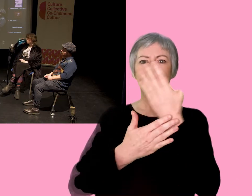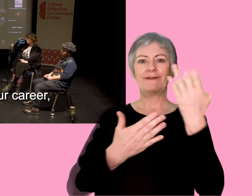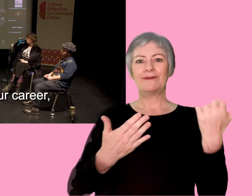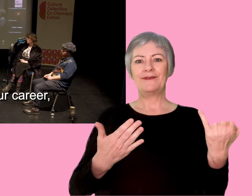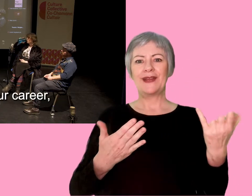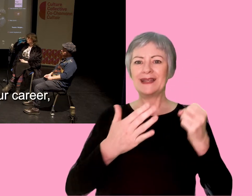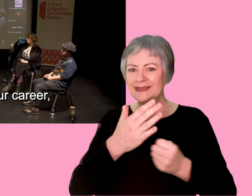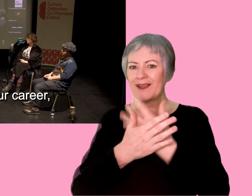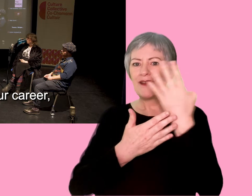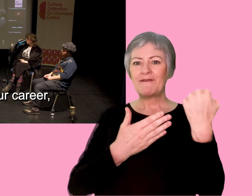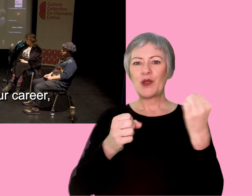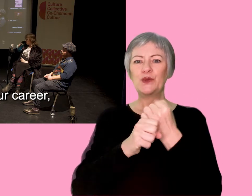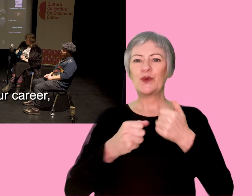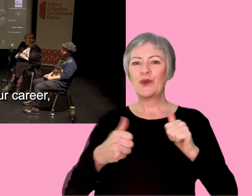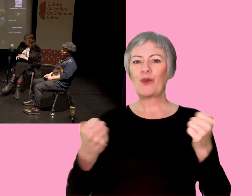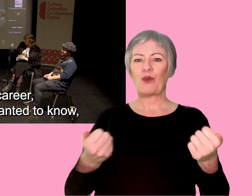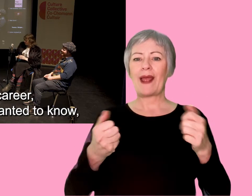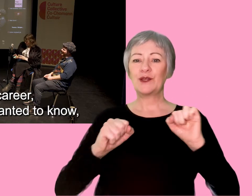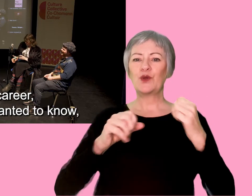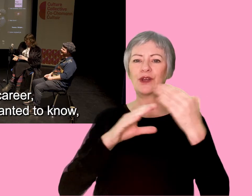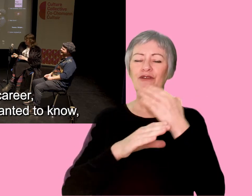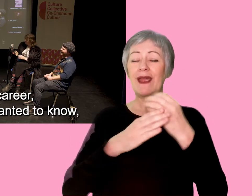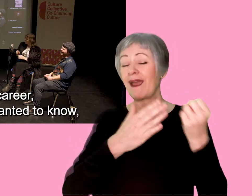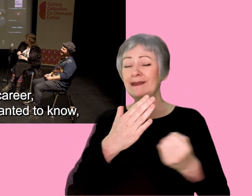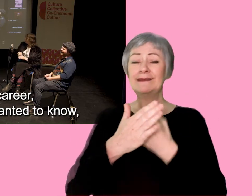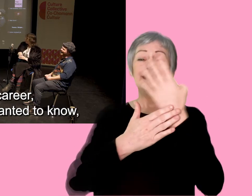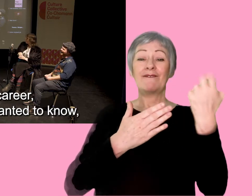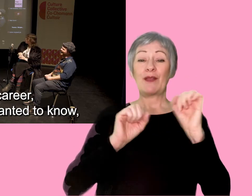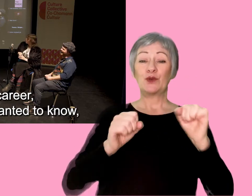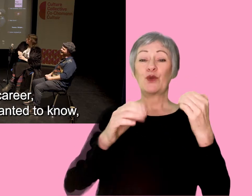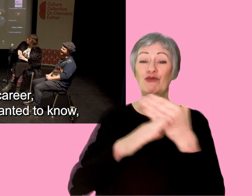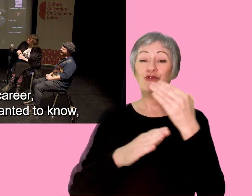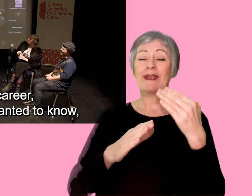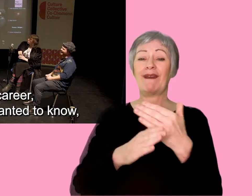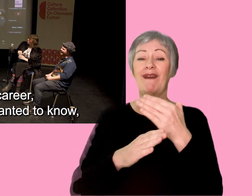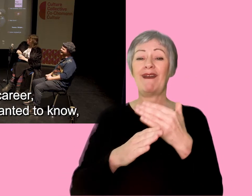Flourishing? You're doing well in your career, I suppose. You're flourishing in your career.